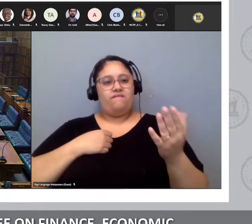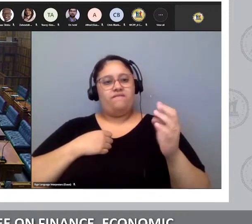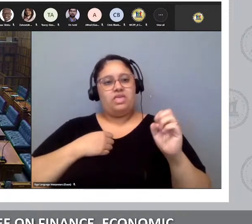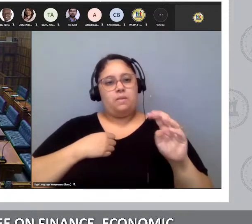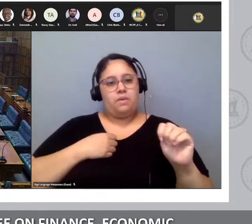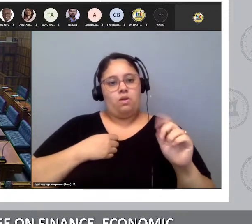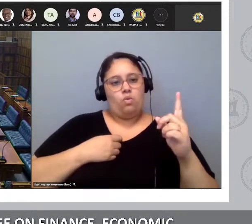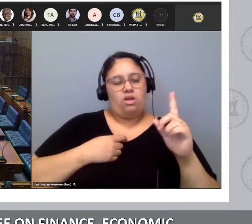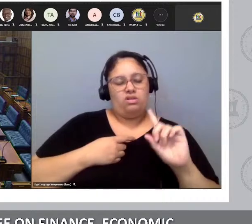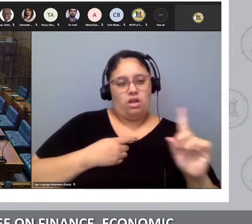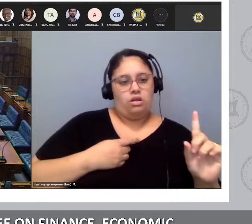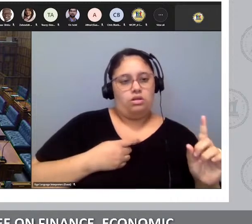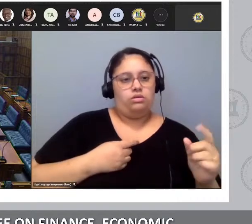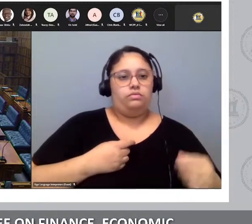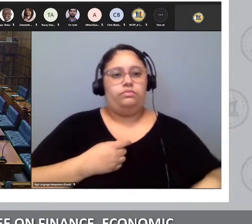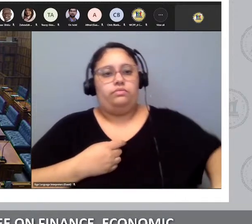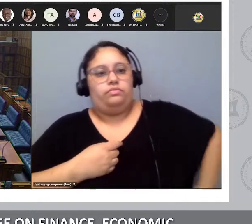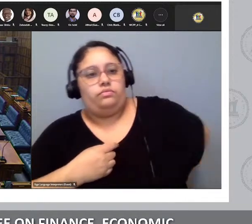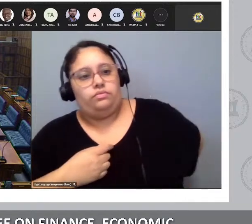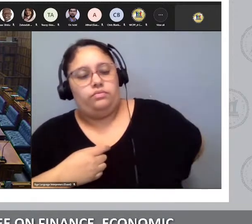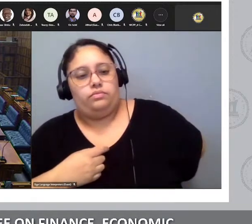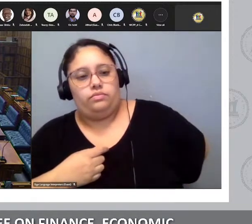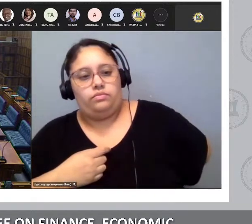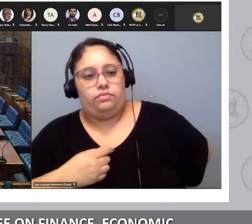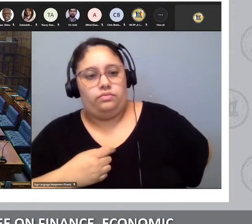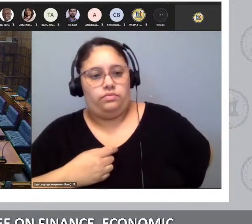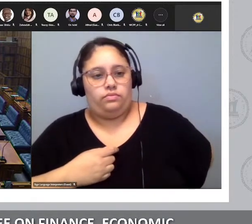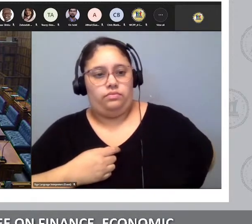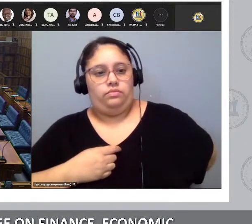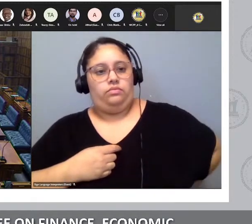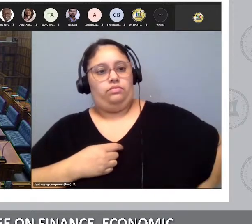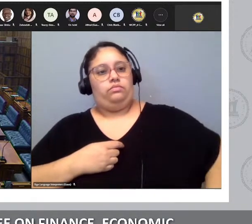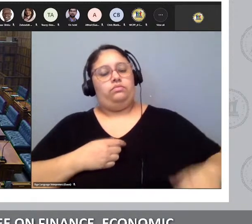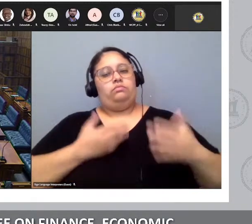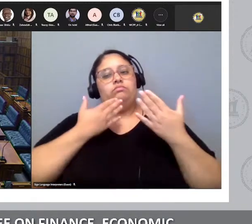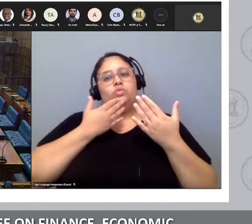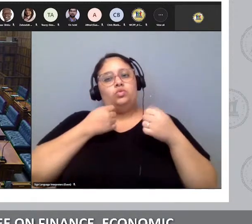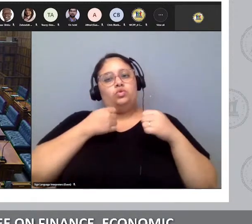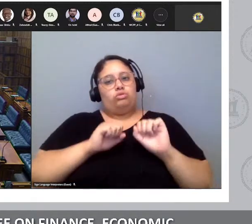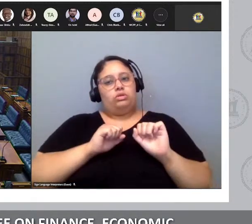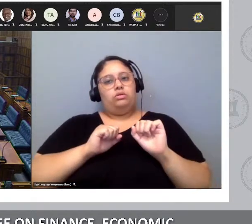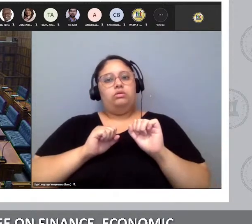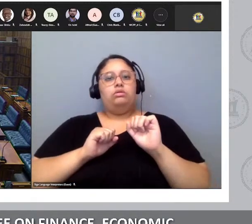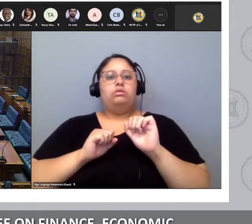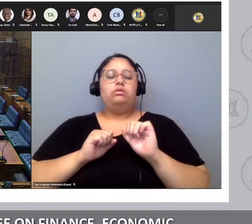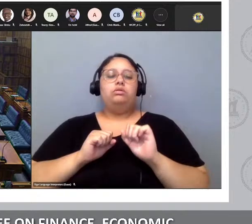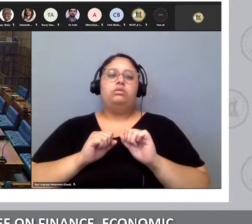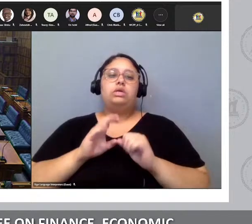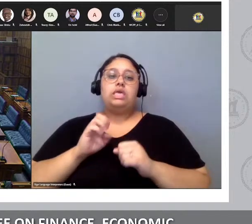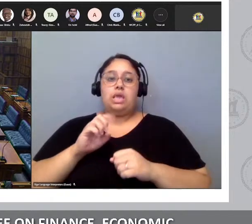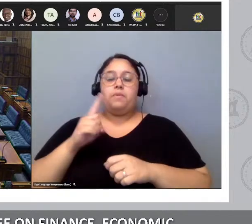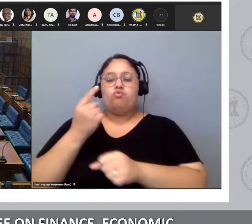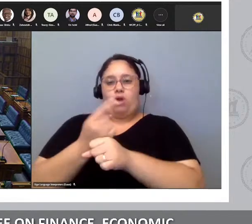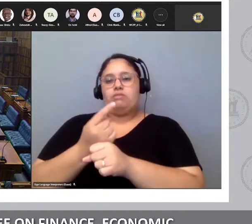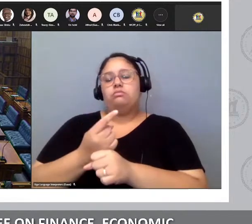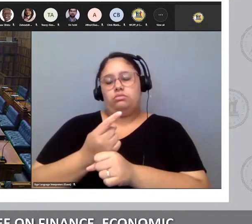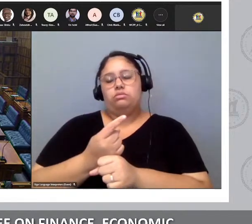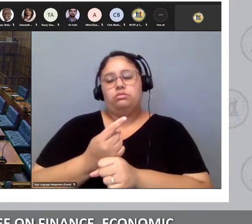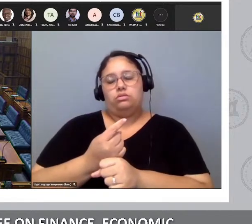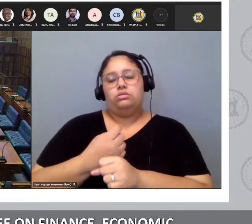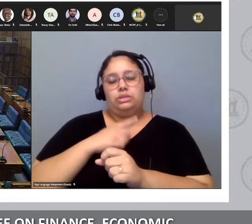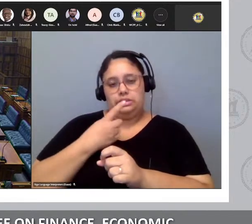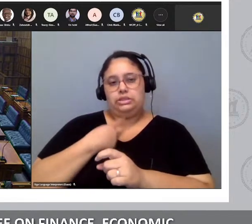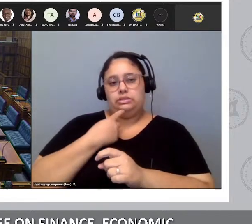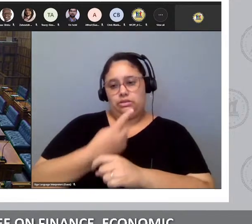to you thanks uh chair person thanks for the opportunity just to add on that um so Ian is correct did make mention